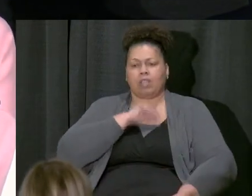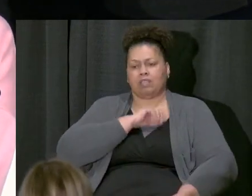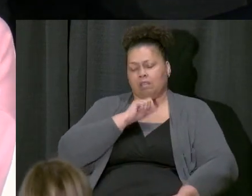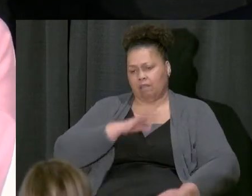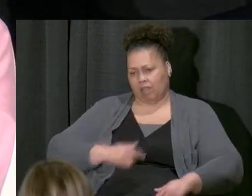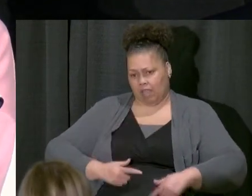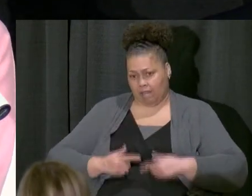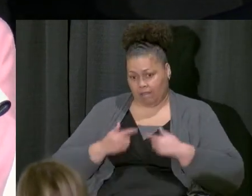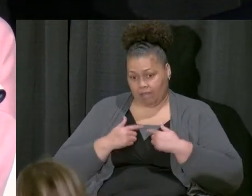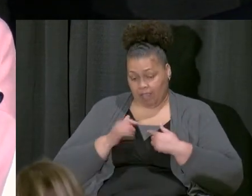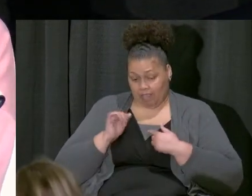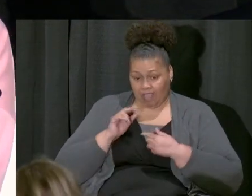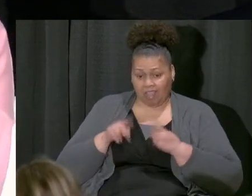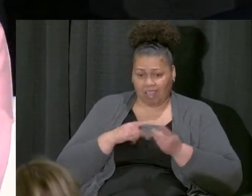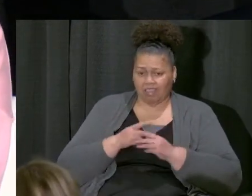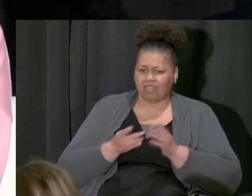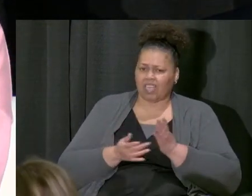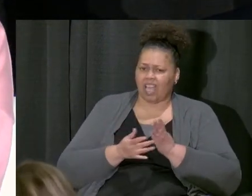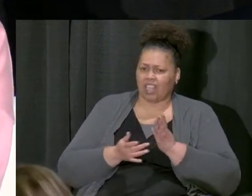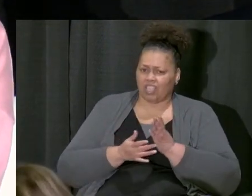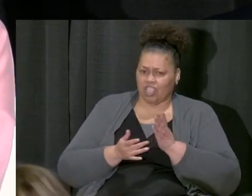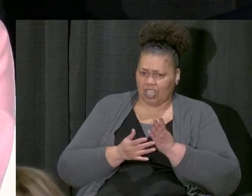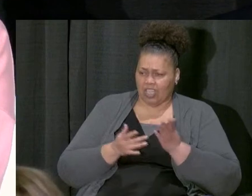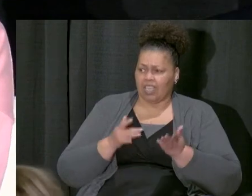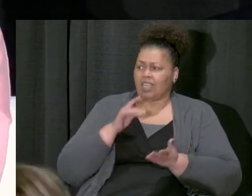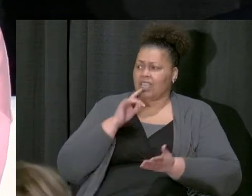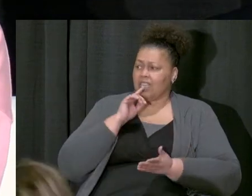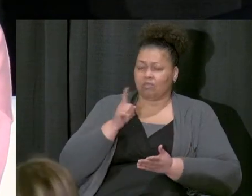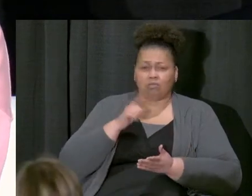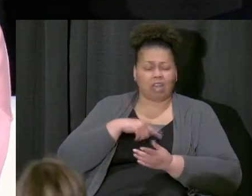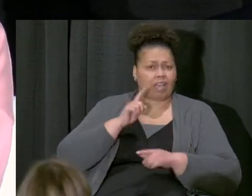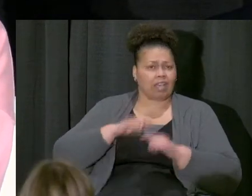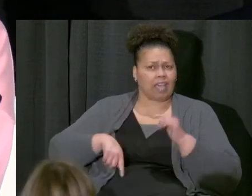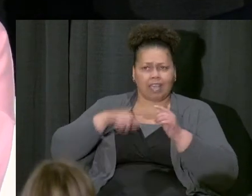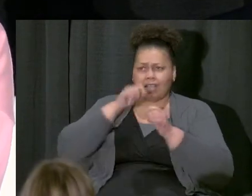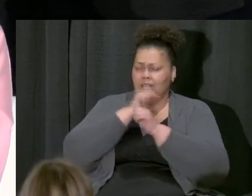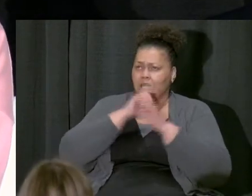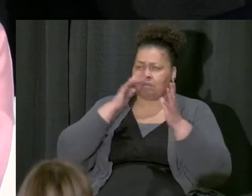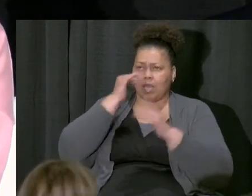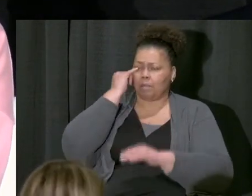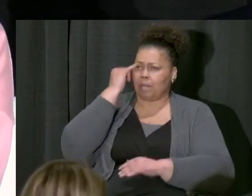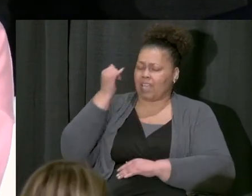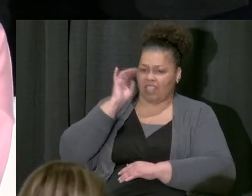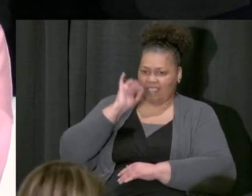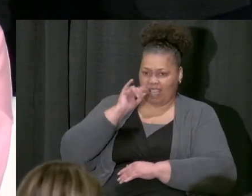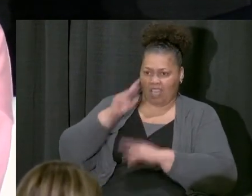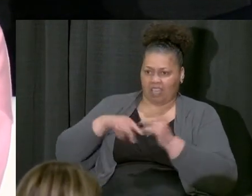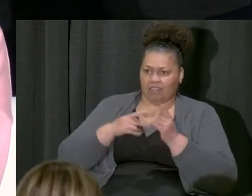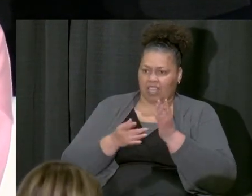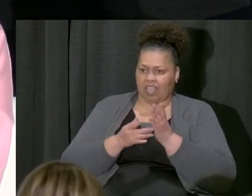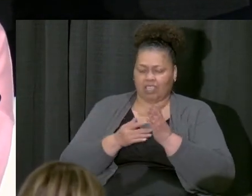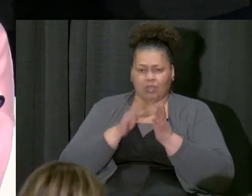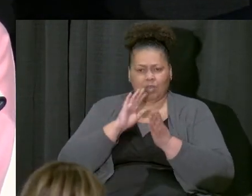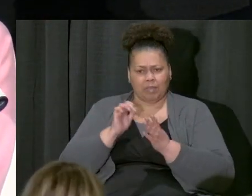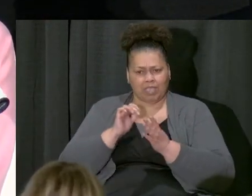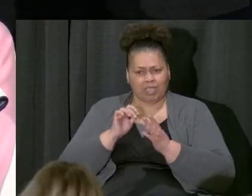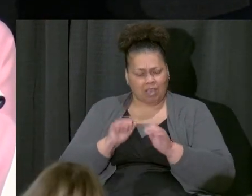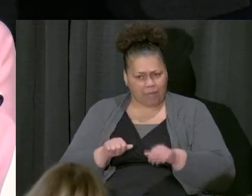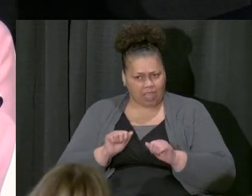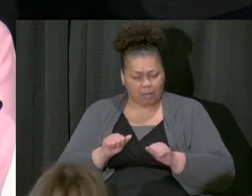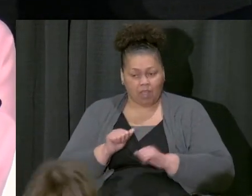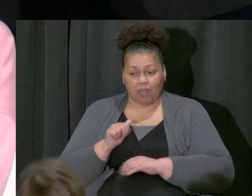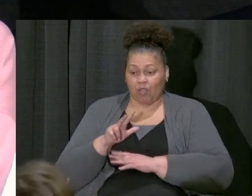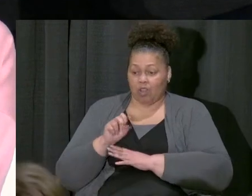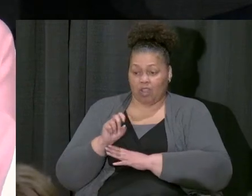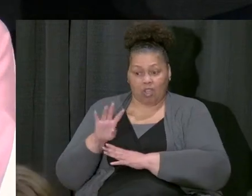And this kind of technology, I could never imagine such technology can become available 30 years ago or 40 years